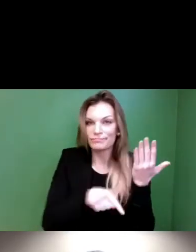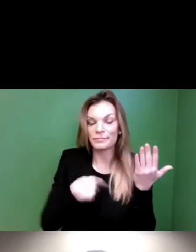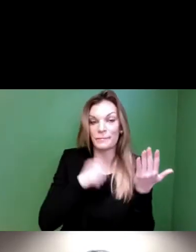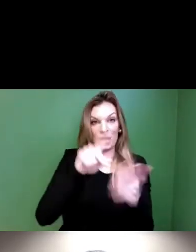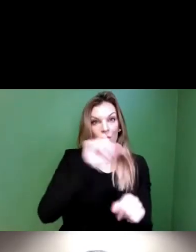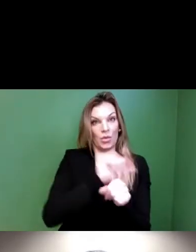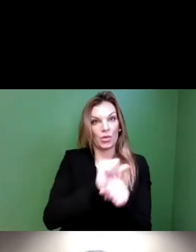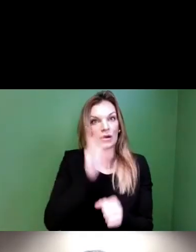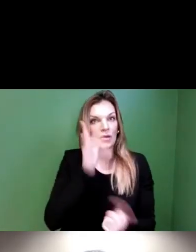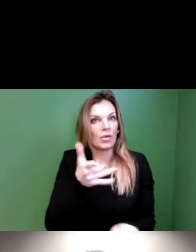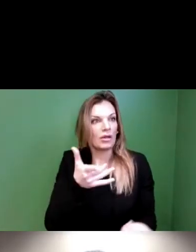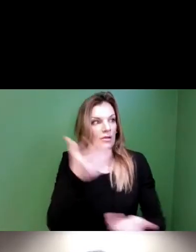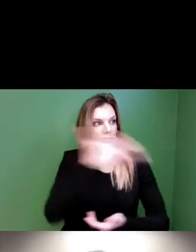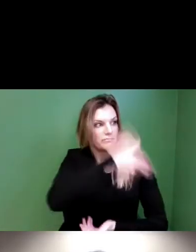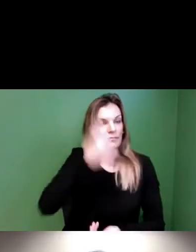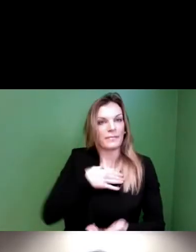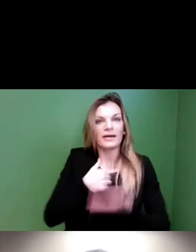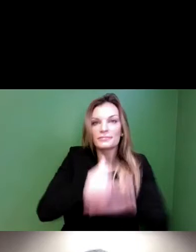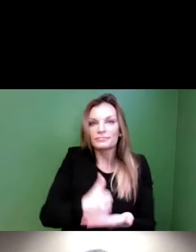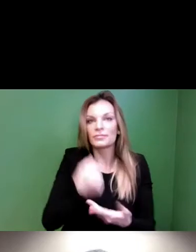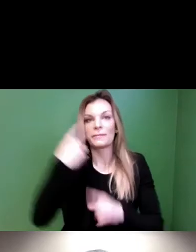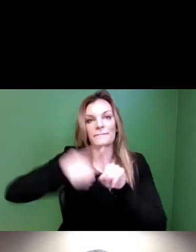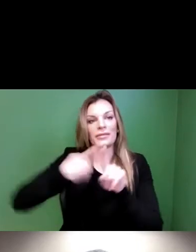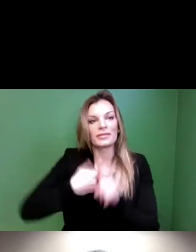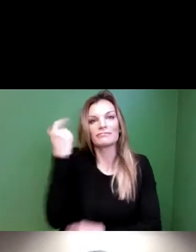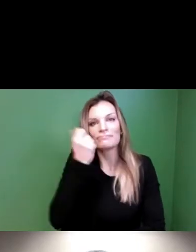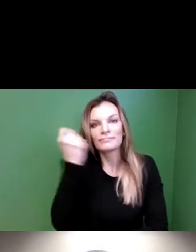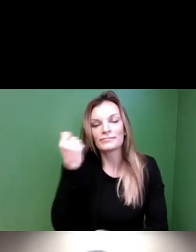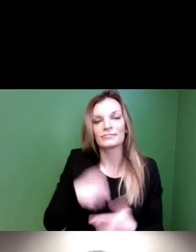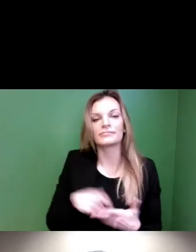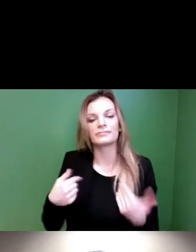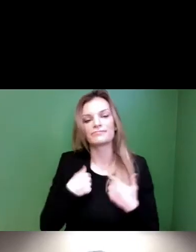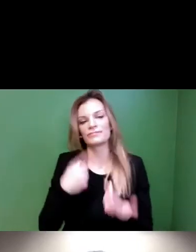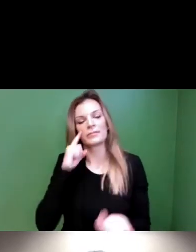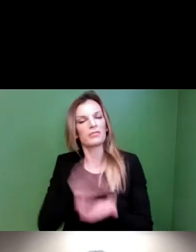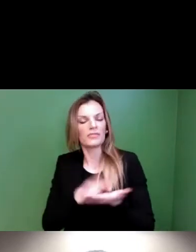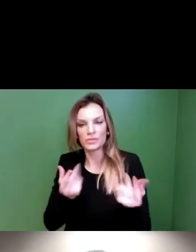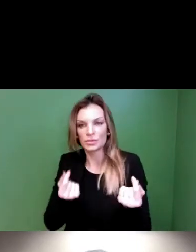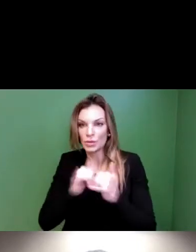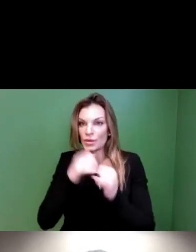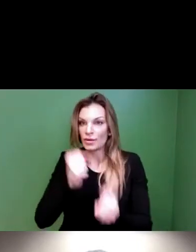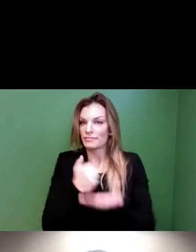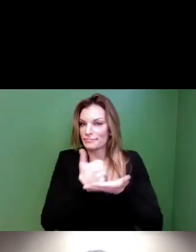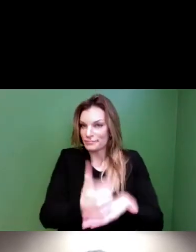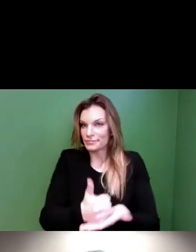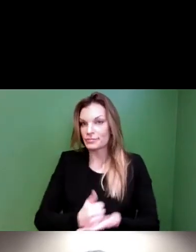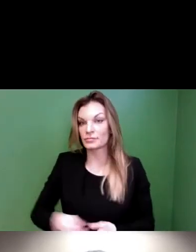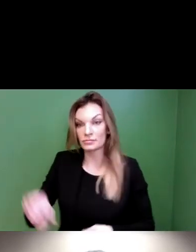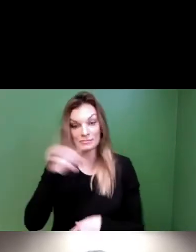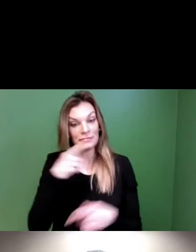monthly income. So I always believe in a very graduated approach. People who get out of